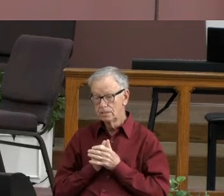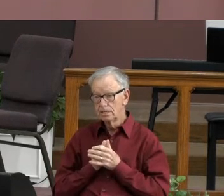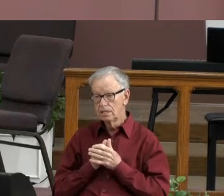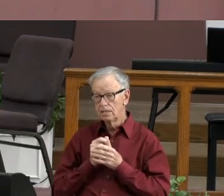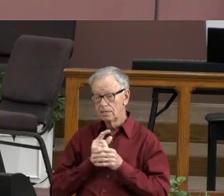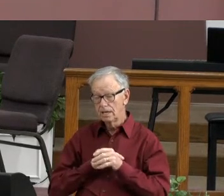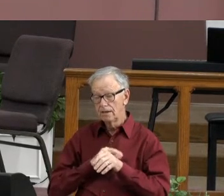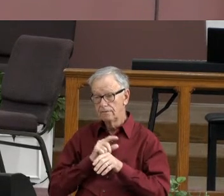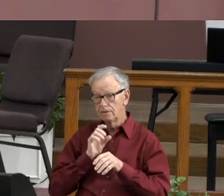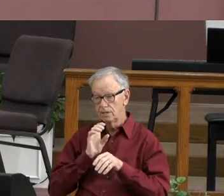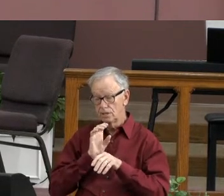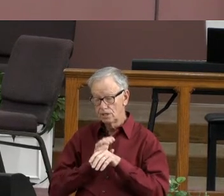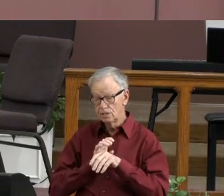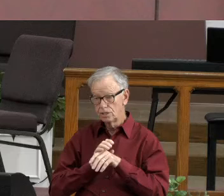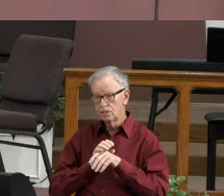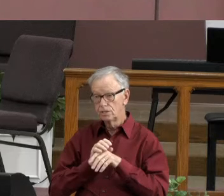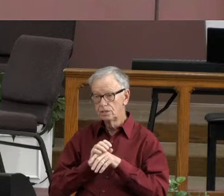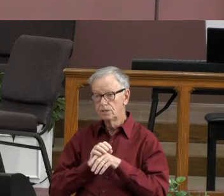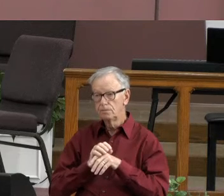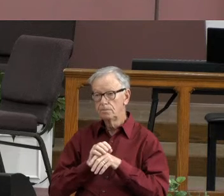to return being the church.